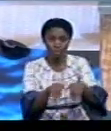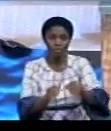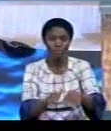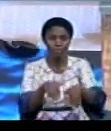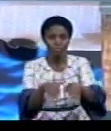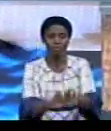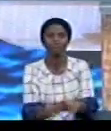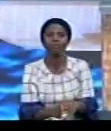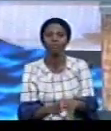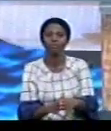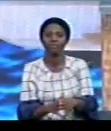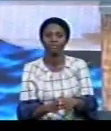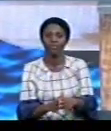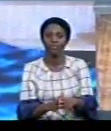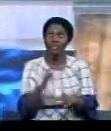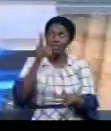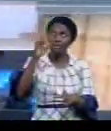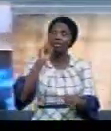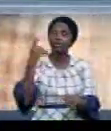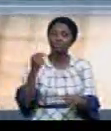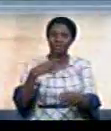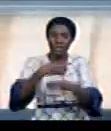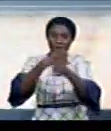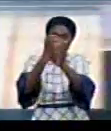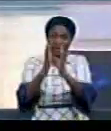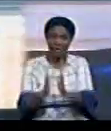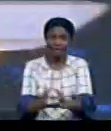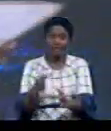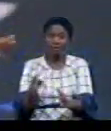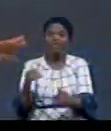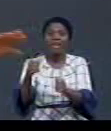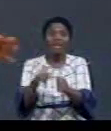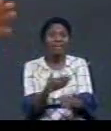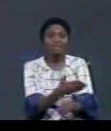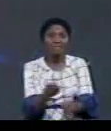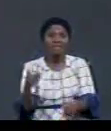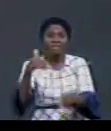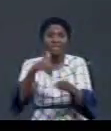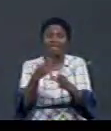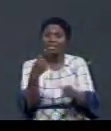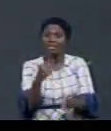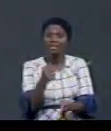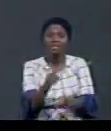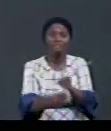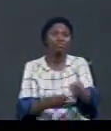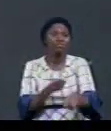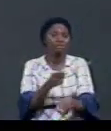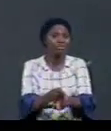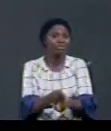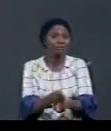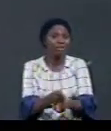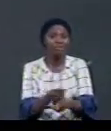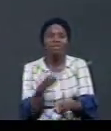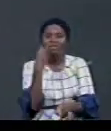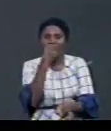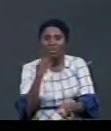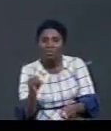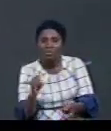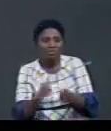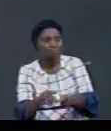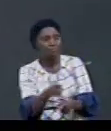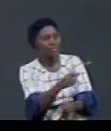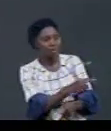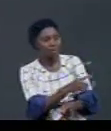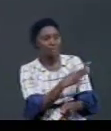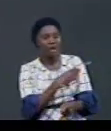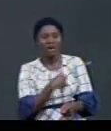sea speaking, is the creator of everything in the universe speaking to them, and he